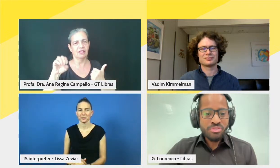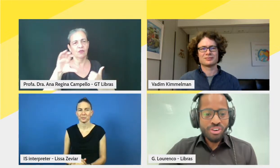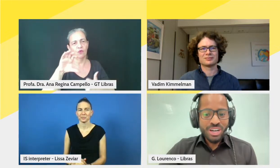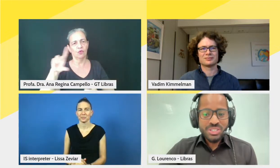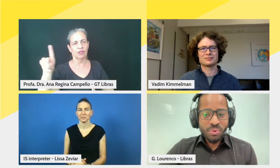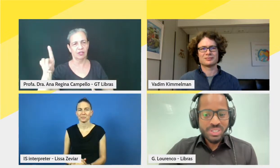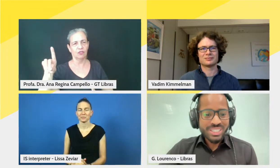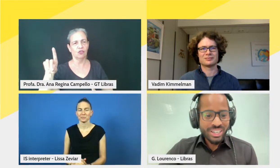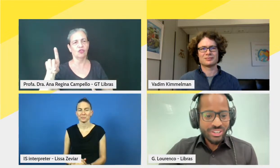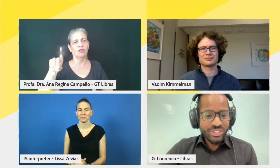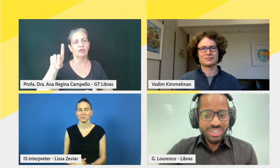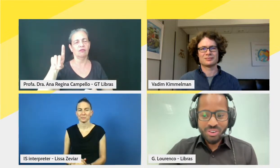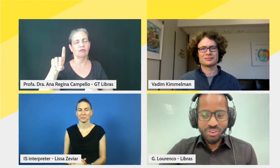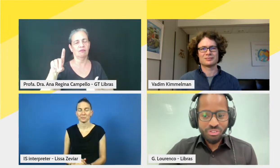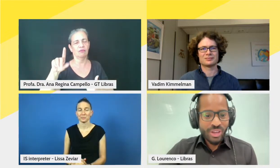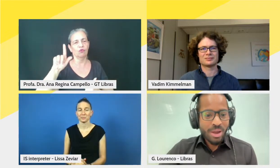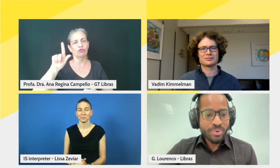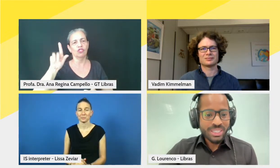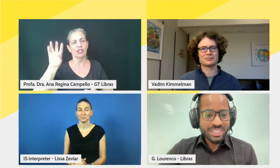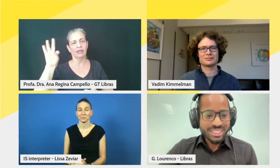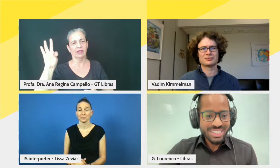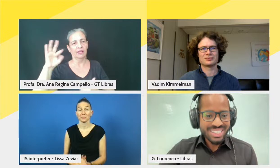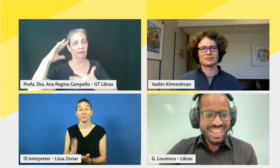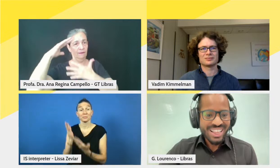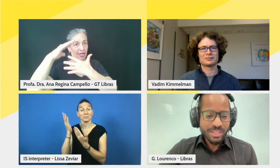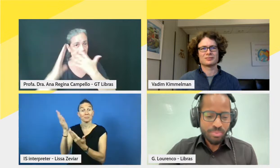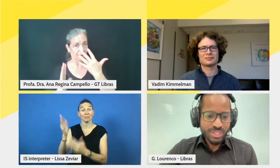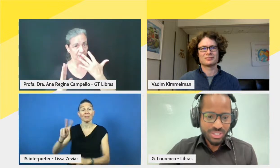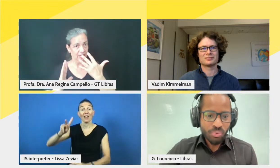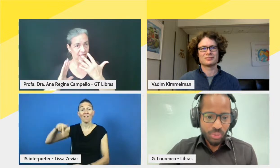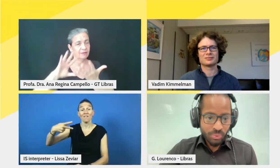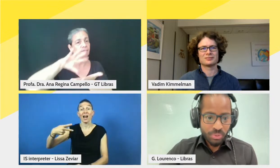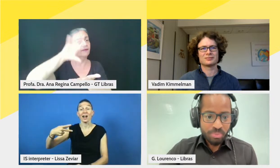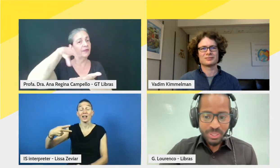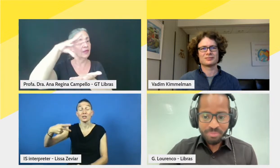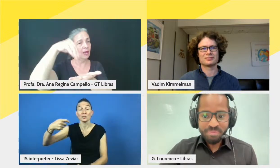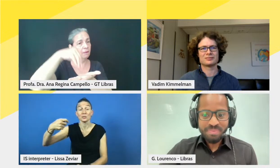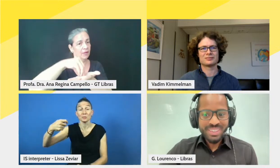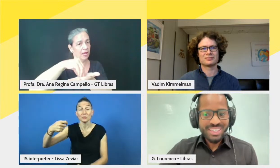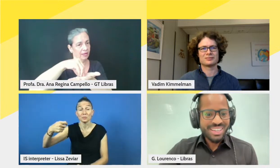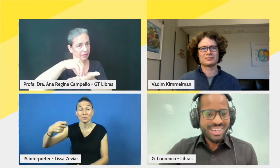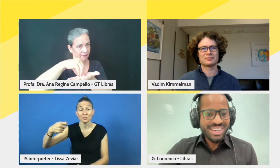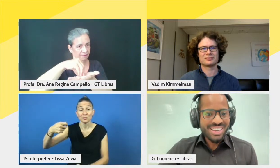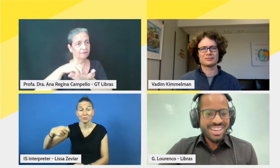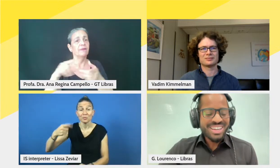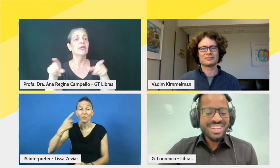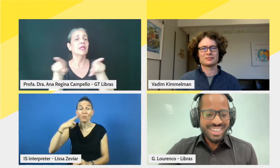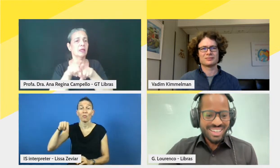I'm the vice coordinator of the Abralin's Libras work group,